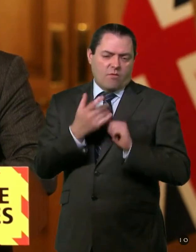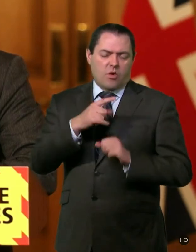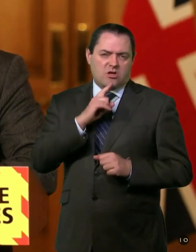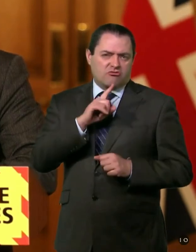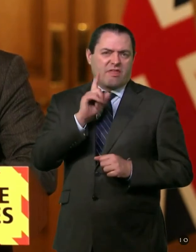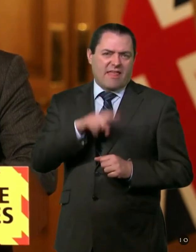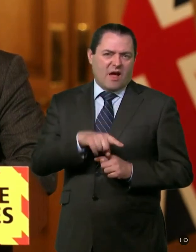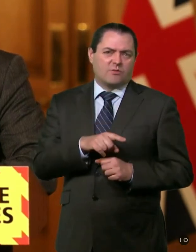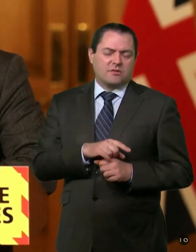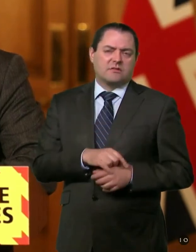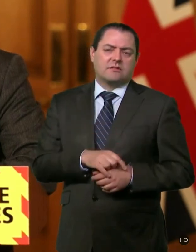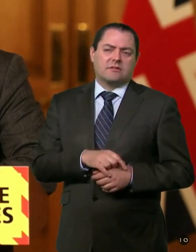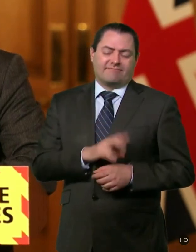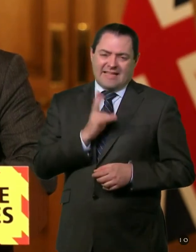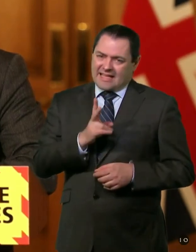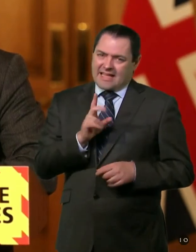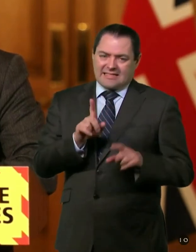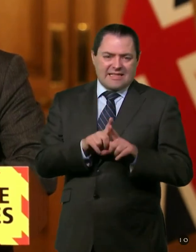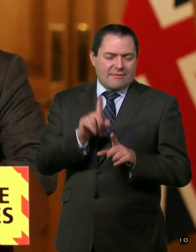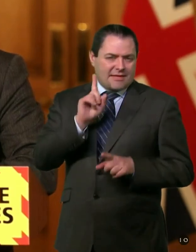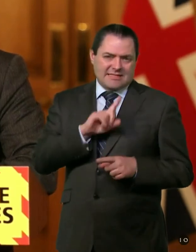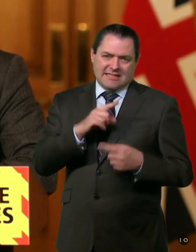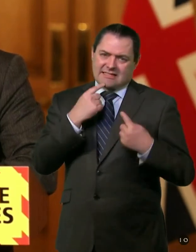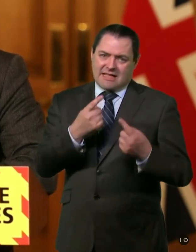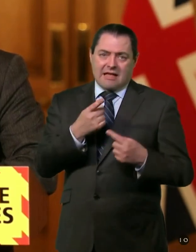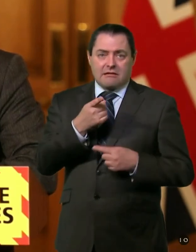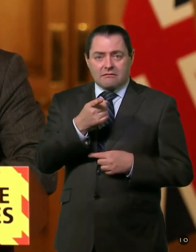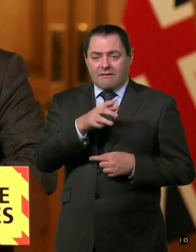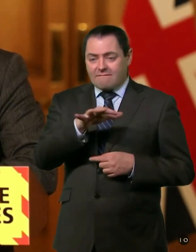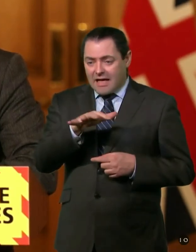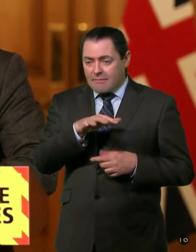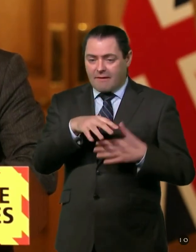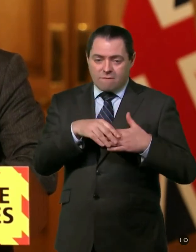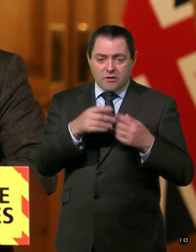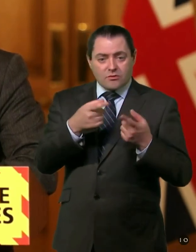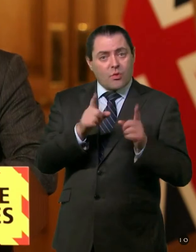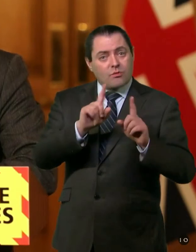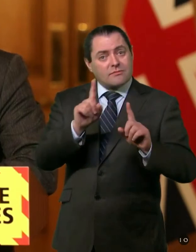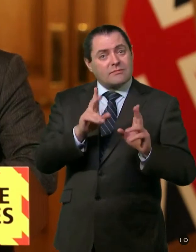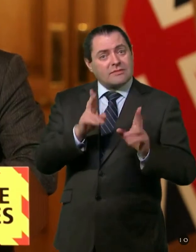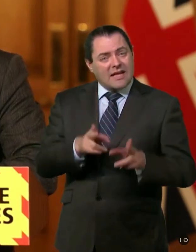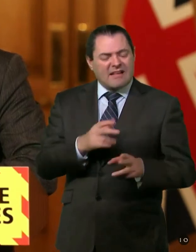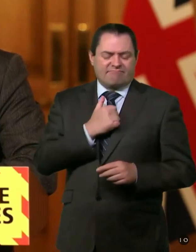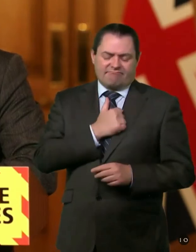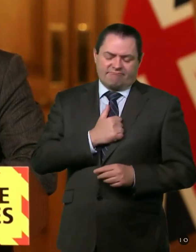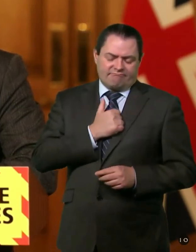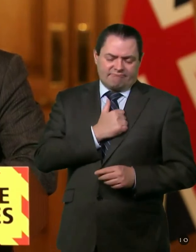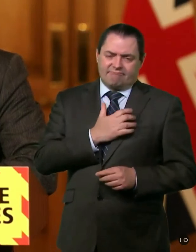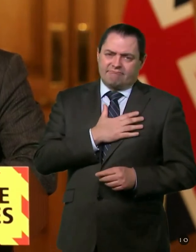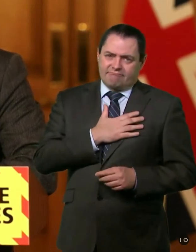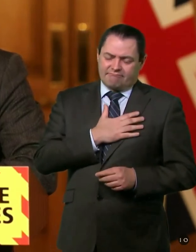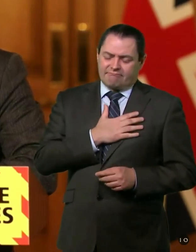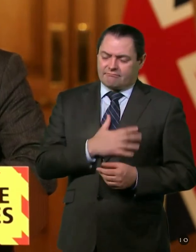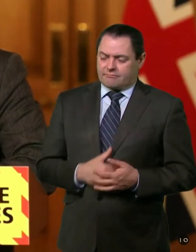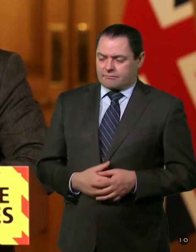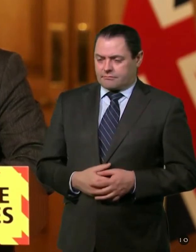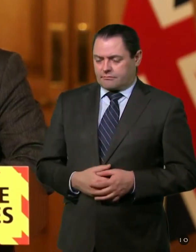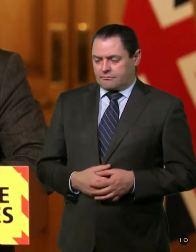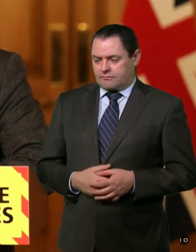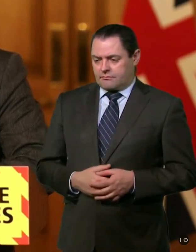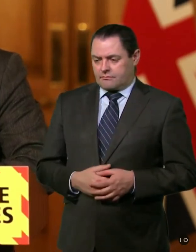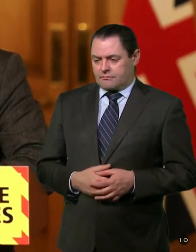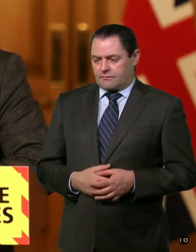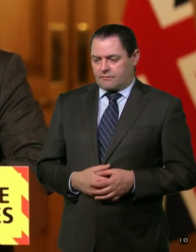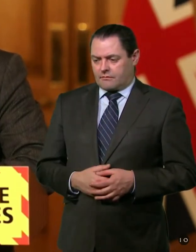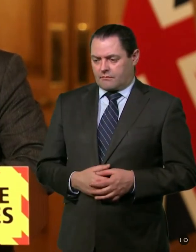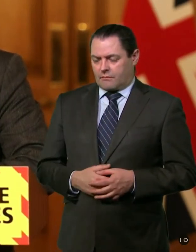friends of everybody who's lost loved ones. But I'm afraid we must also remember not just the